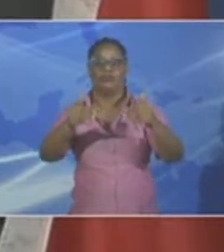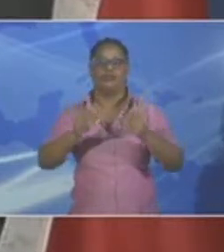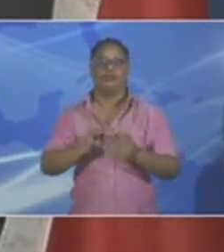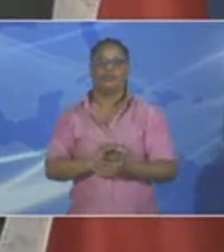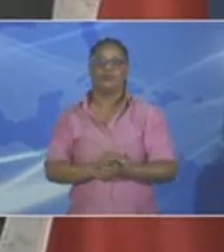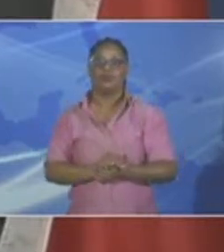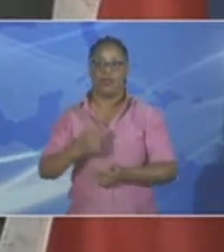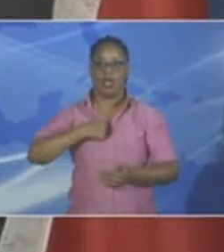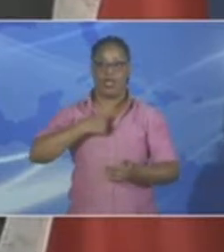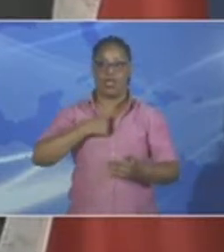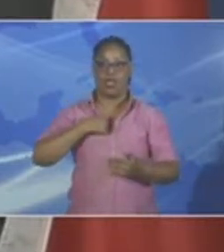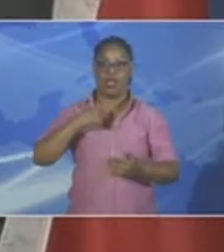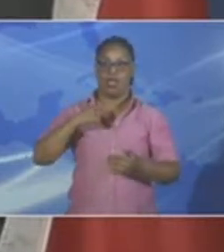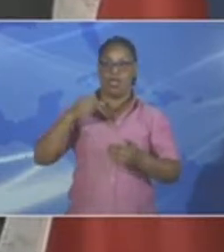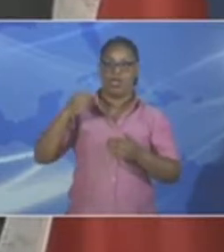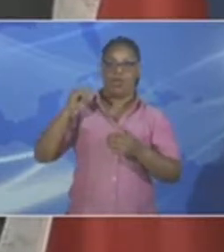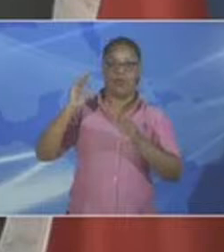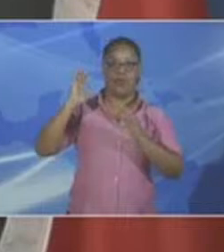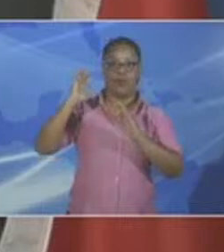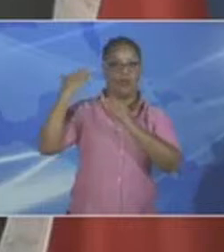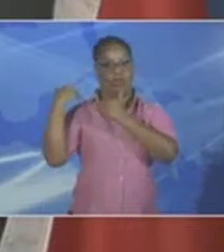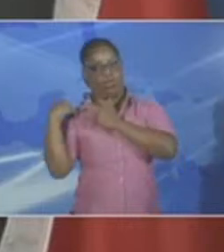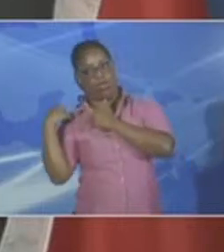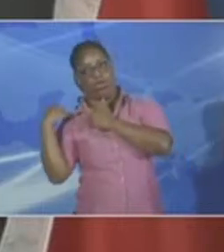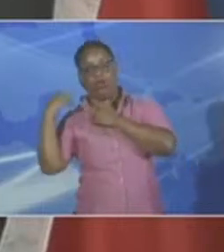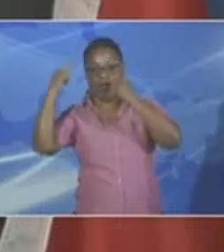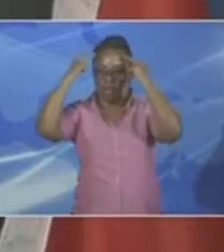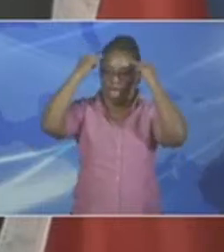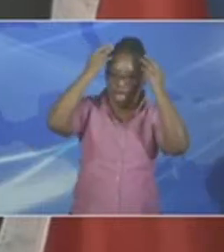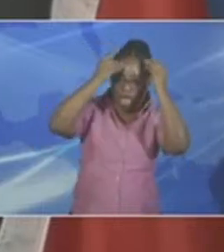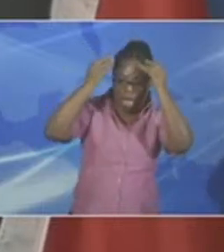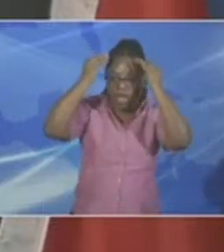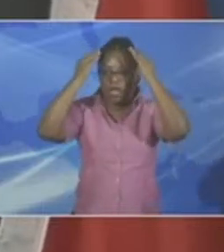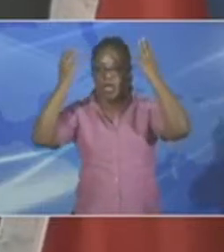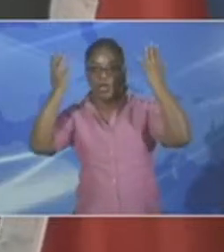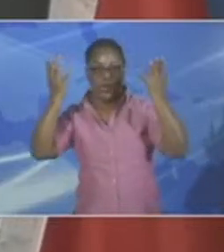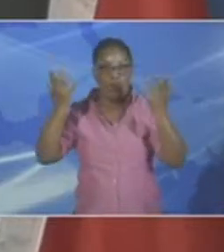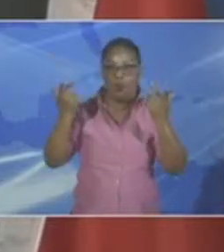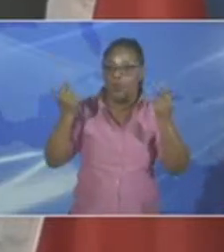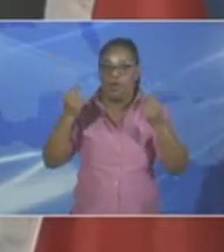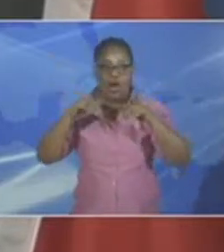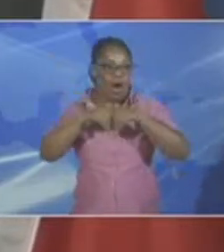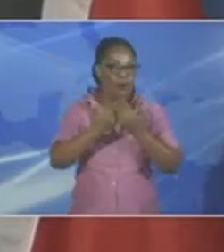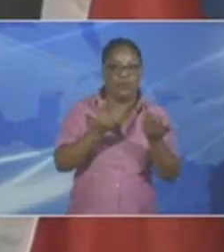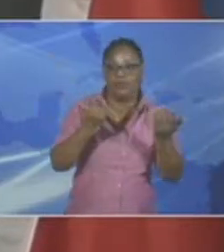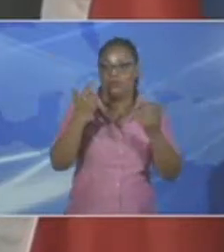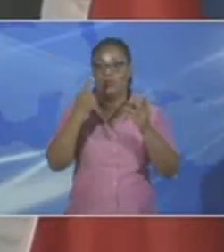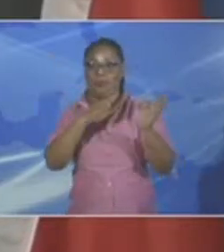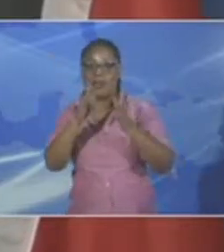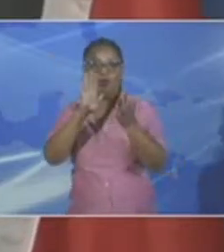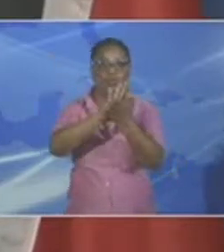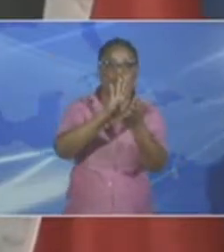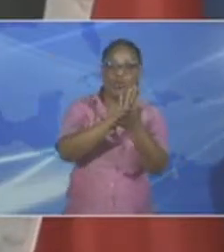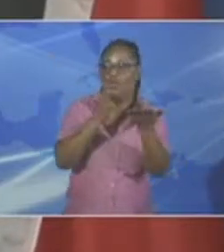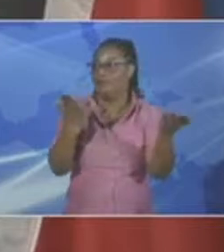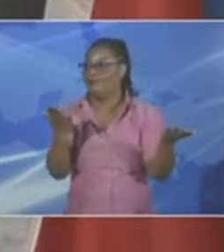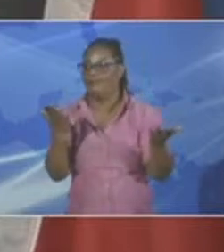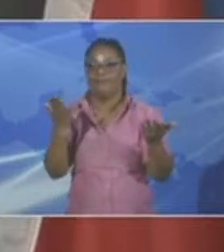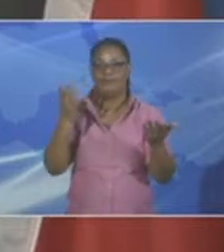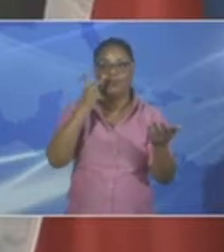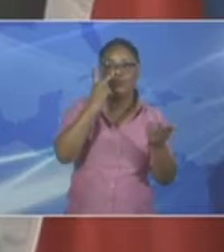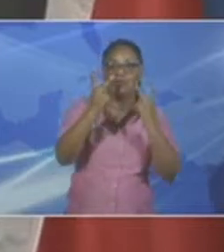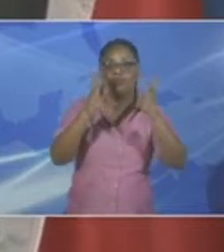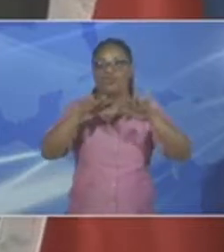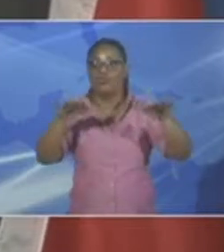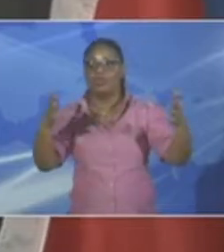my mind, all the time. And when we get those children out to school, when I see them in their uniforms back out to school, I